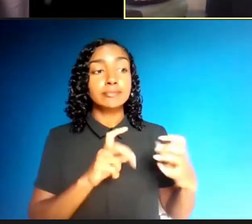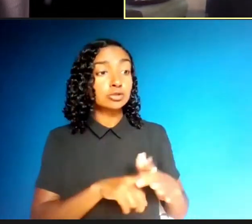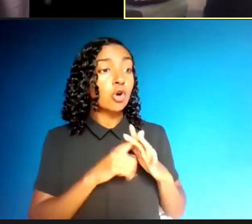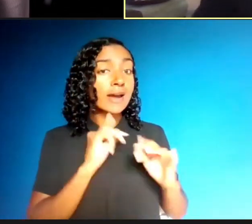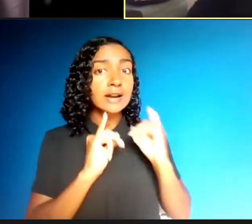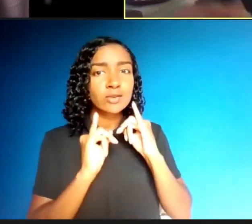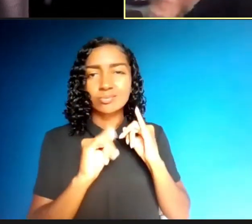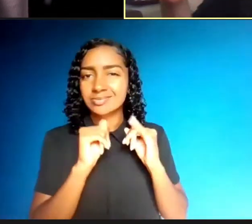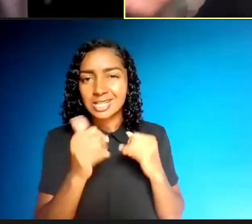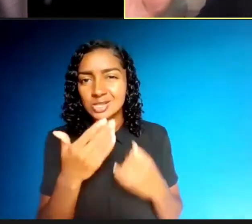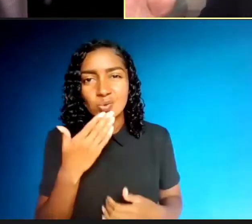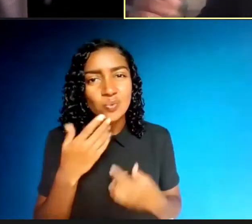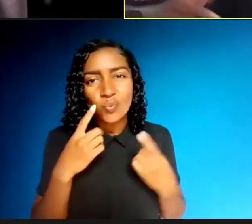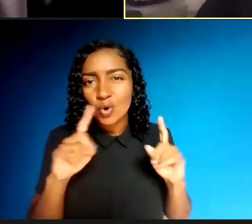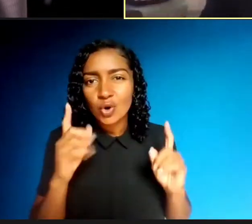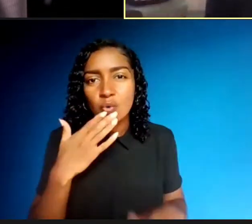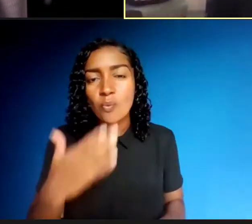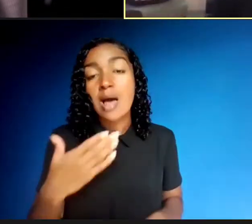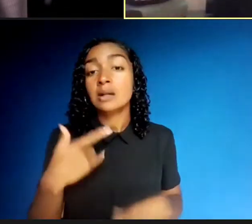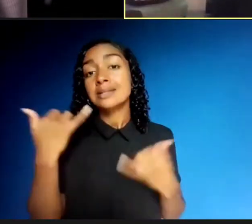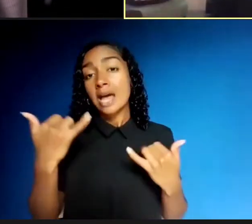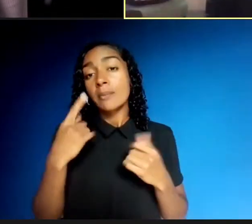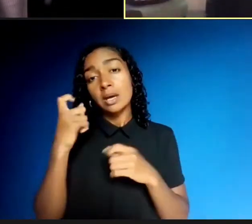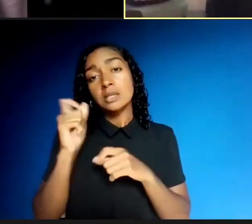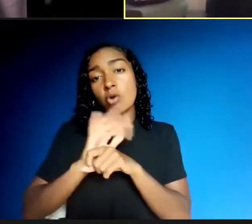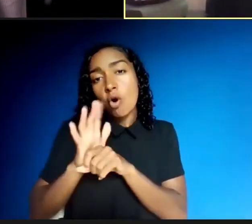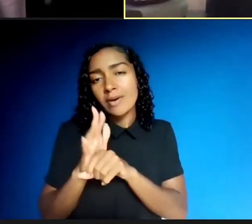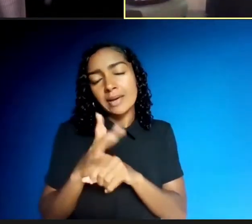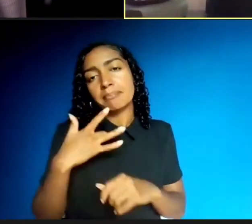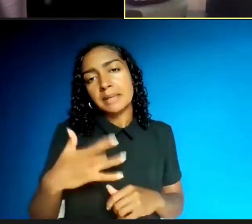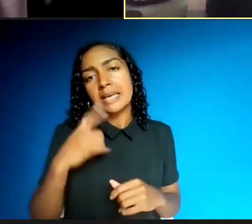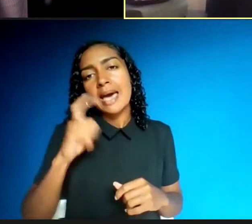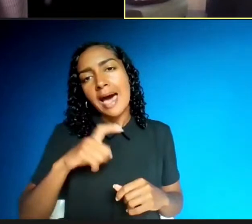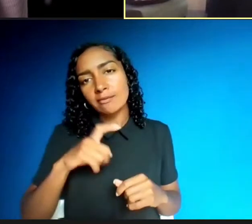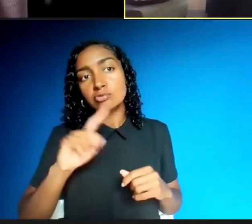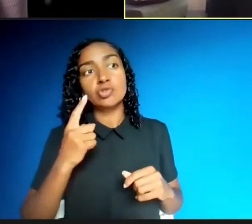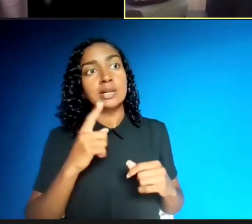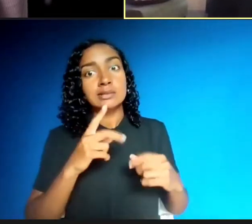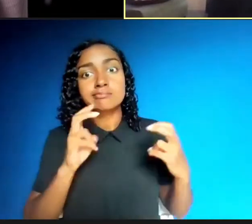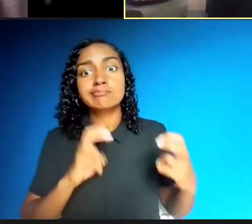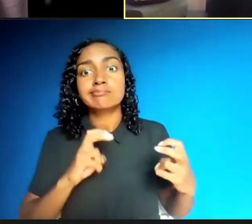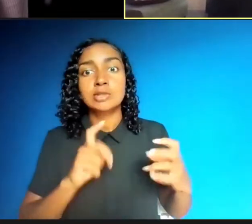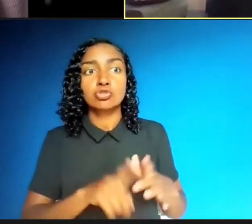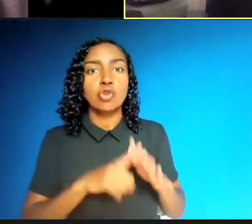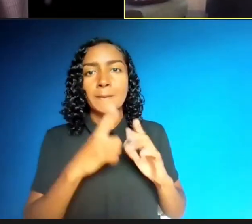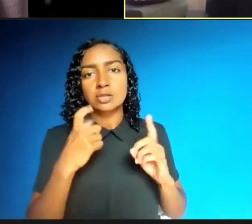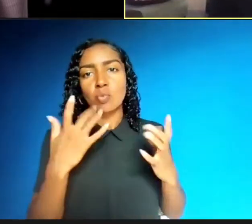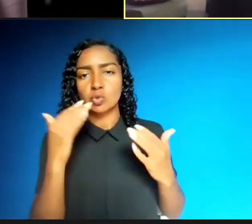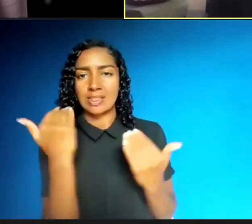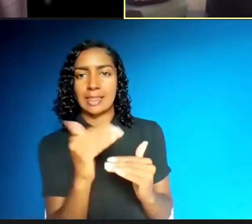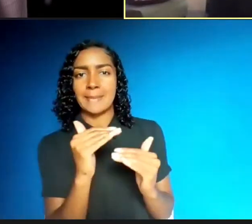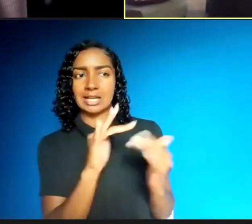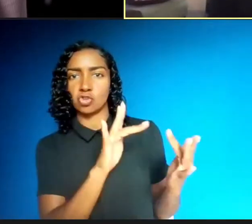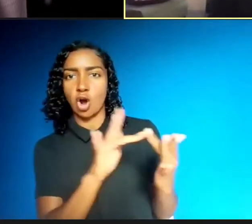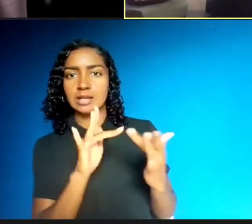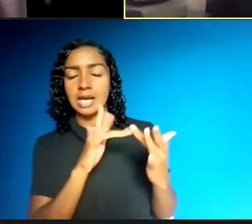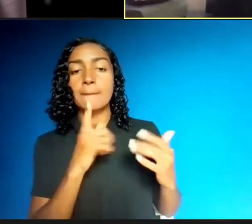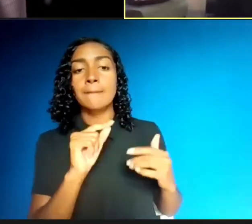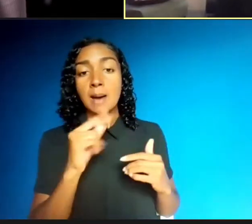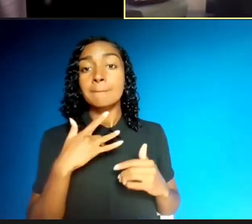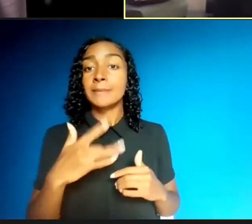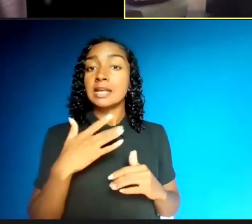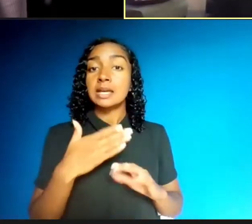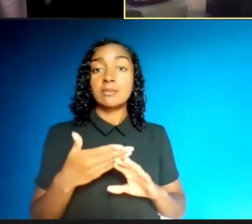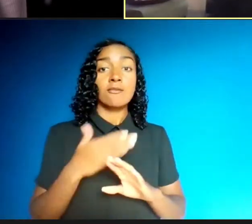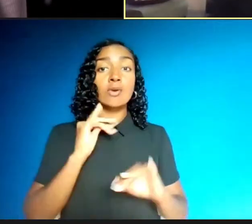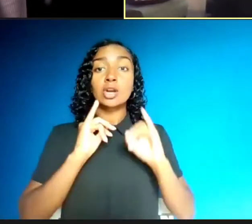do more of that because you're just trying to limit contact. But even then, at the first few moments of the interview, I'm not thinking about the cameras. I'm thinking about, I'm